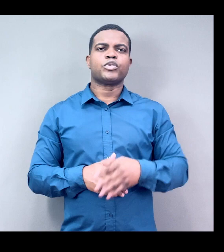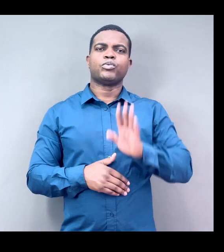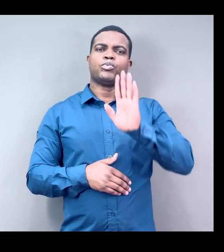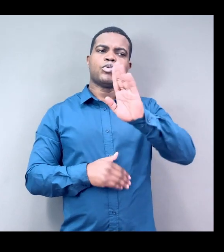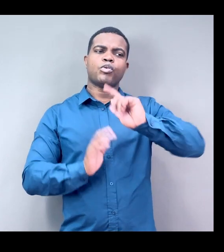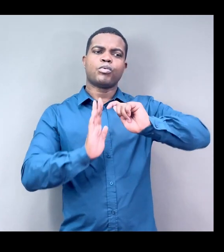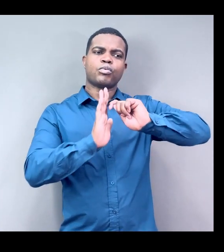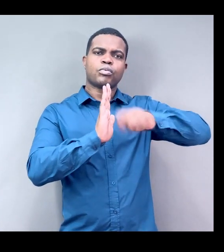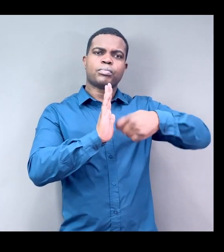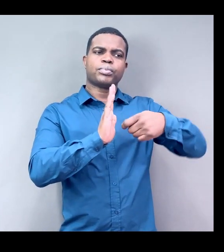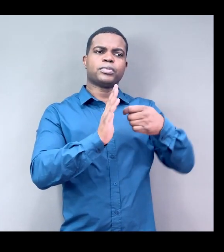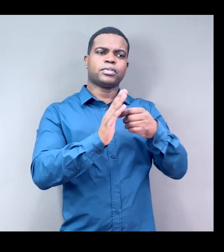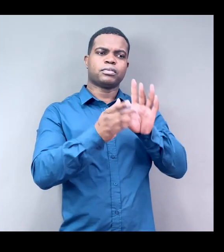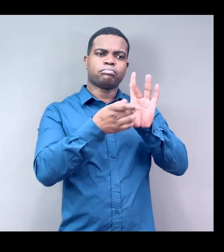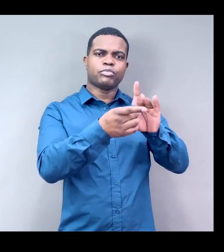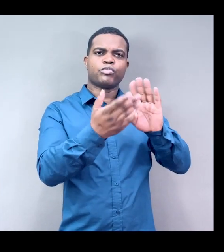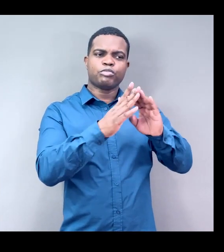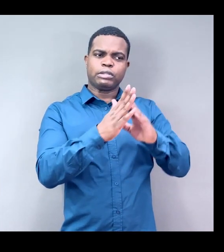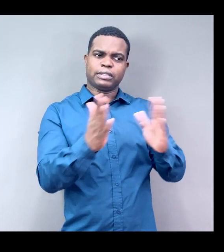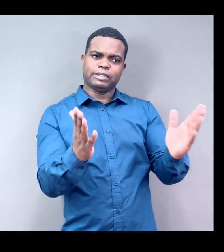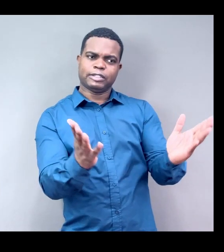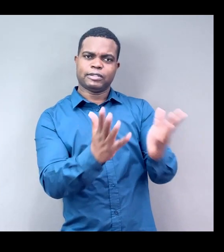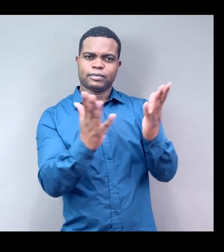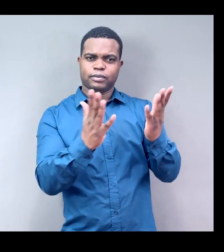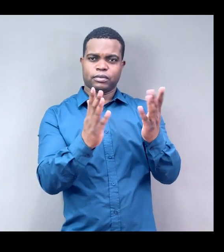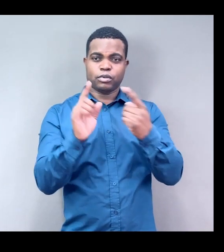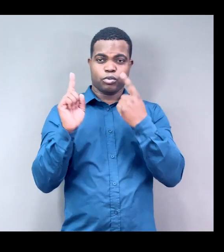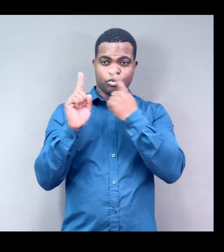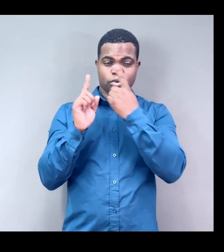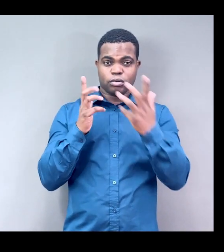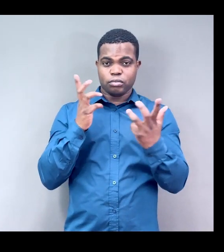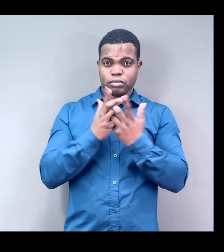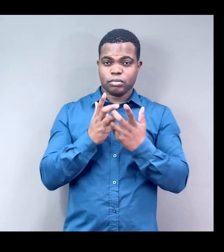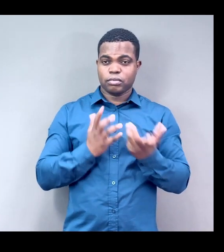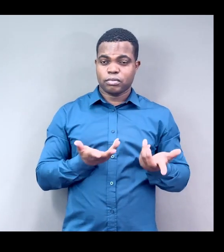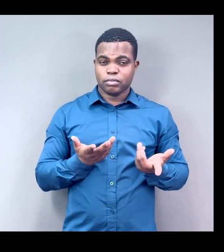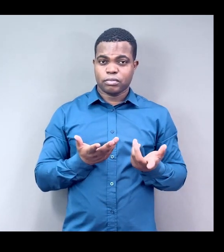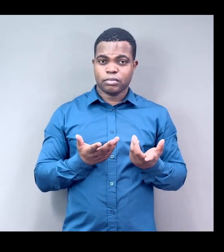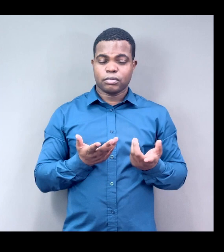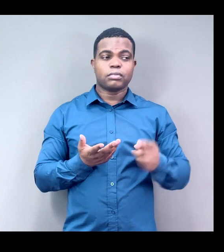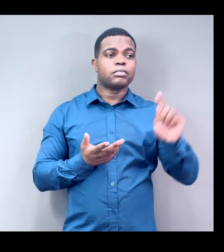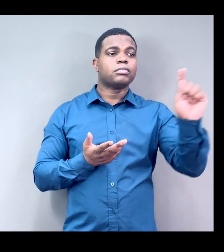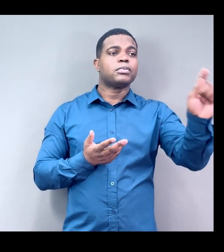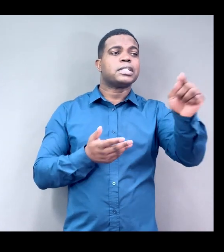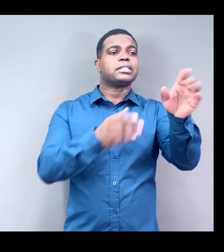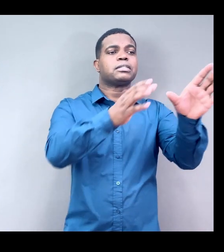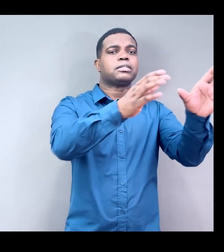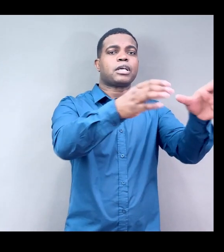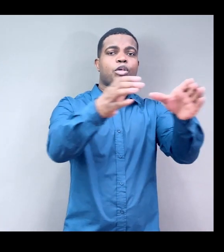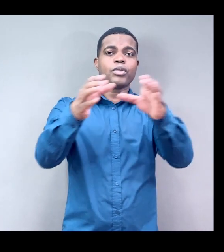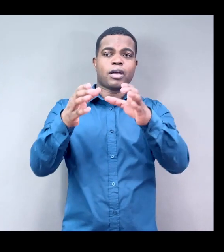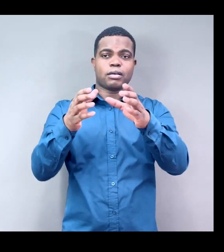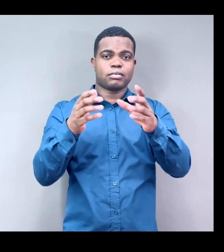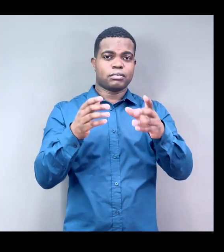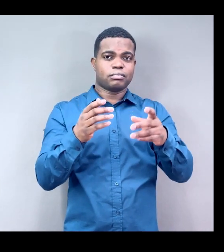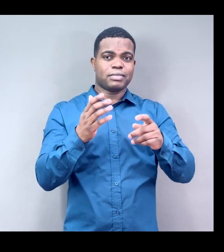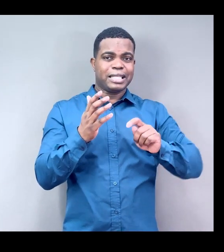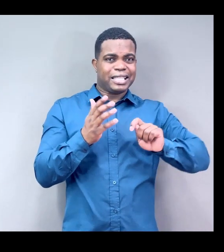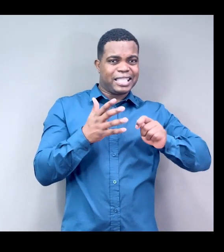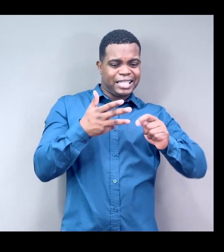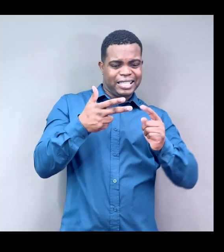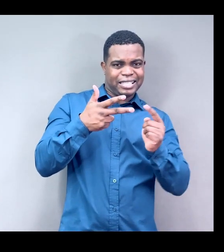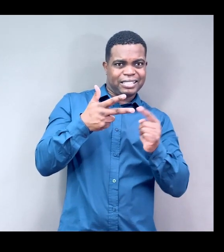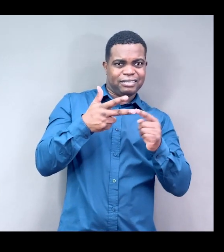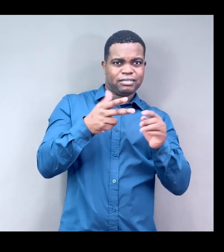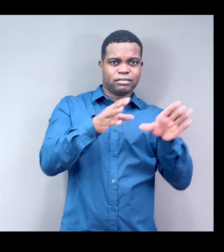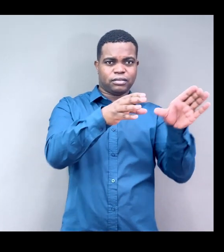the goal of your community engagement initiative? Does it align with the goal of